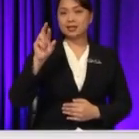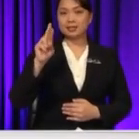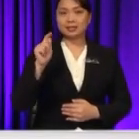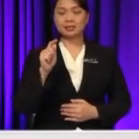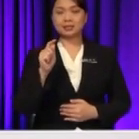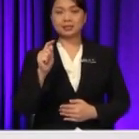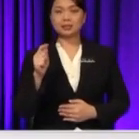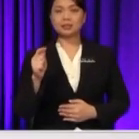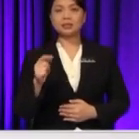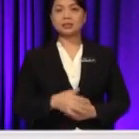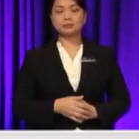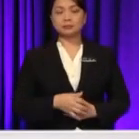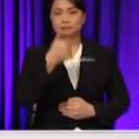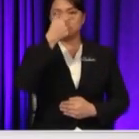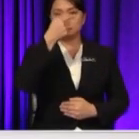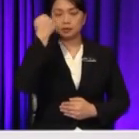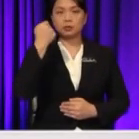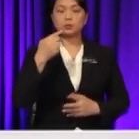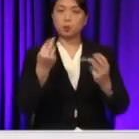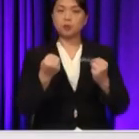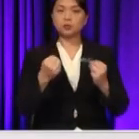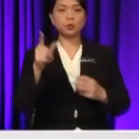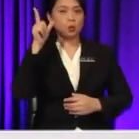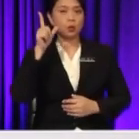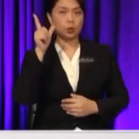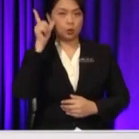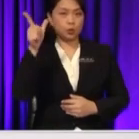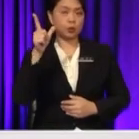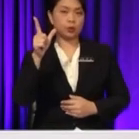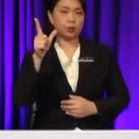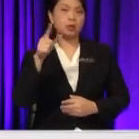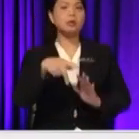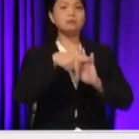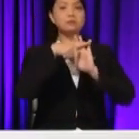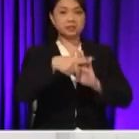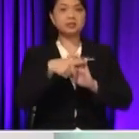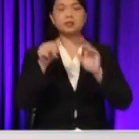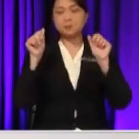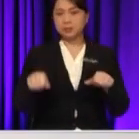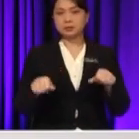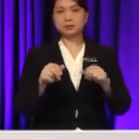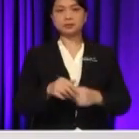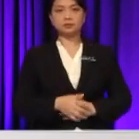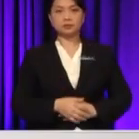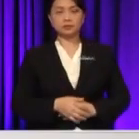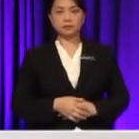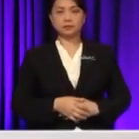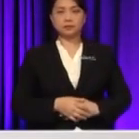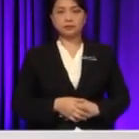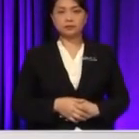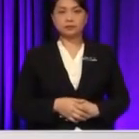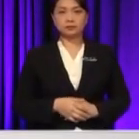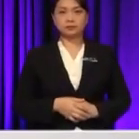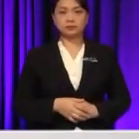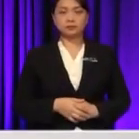look presentable and smart every day. Okay, wow. So you prefer to wear smart clothes because you love to look